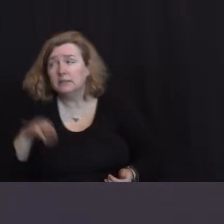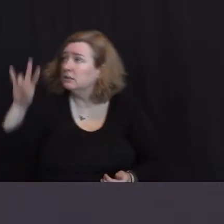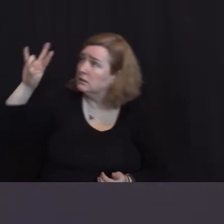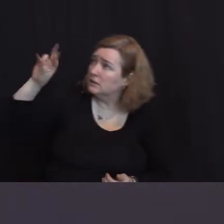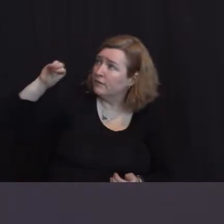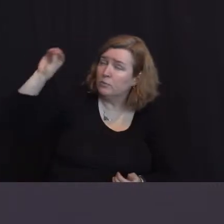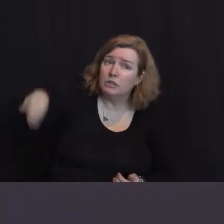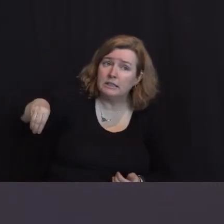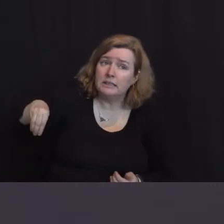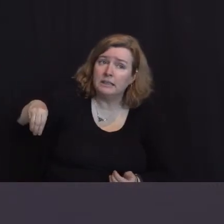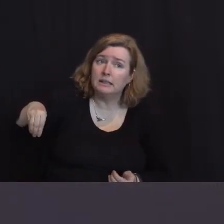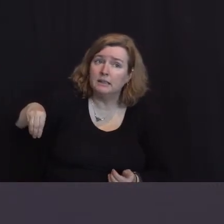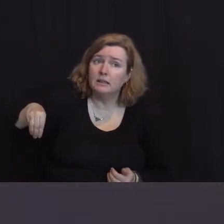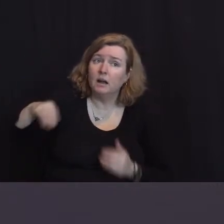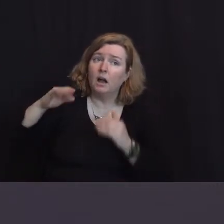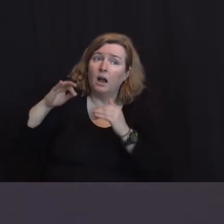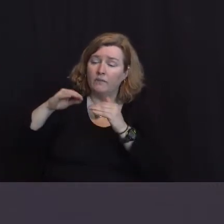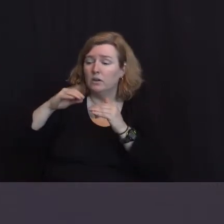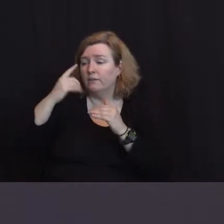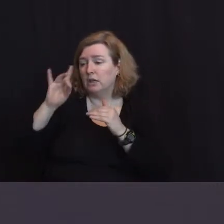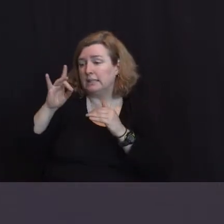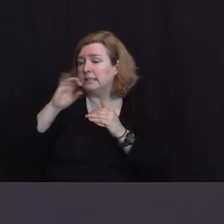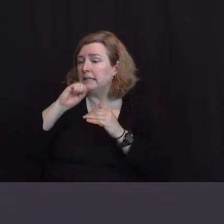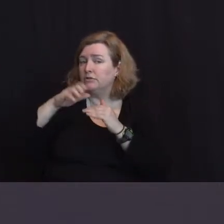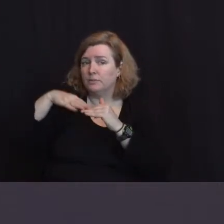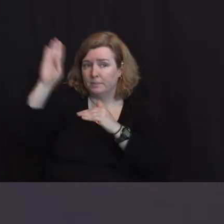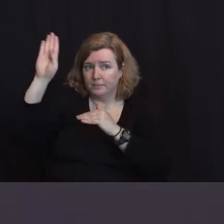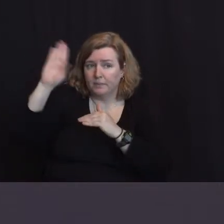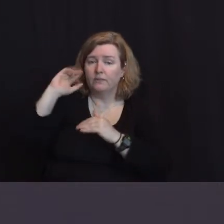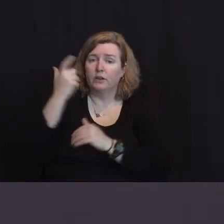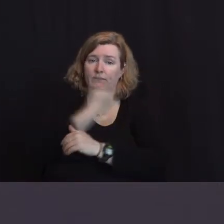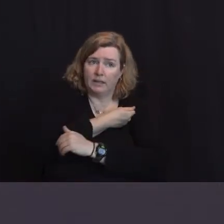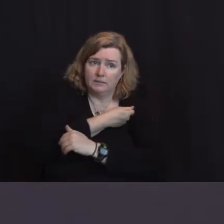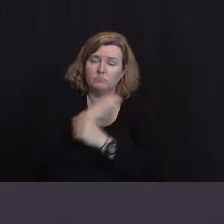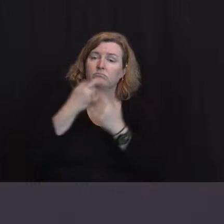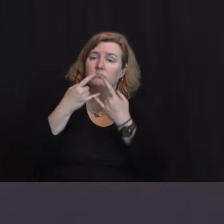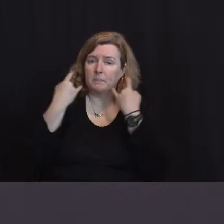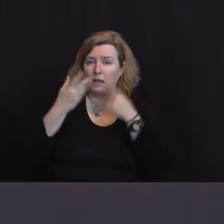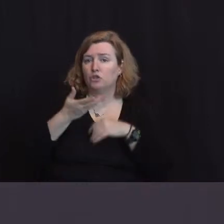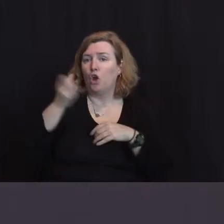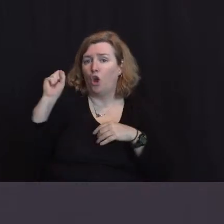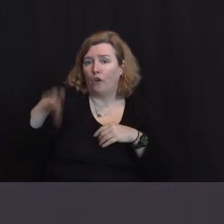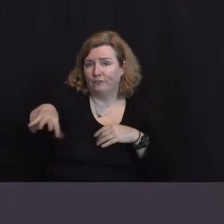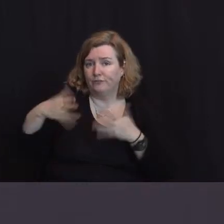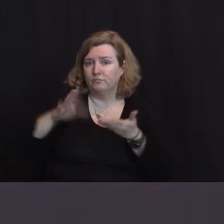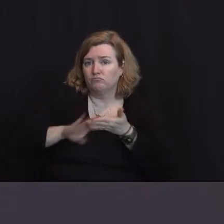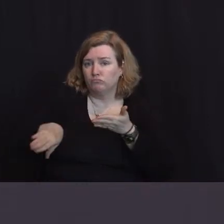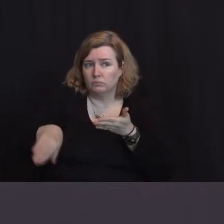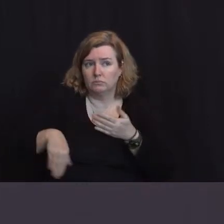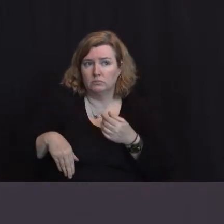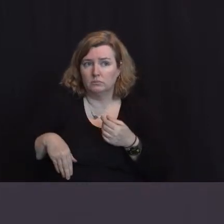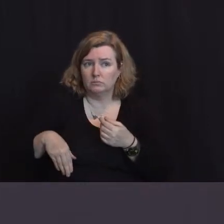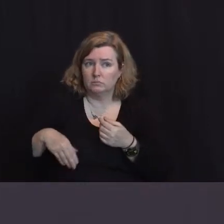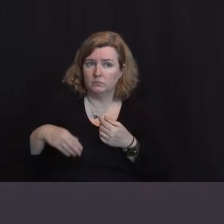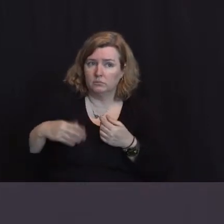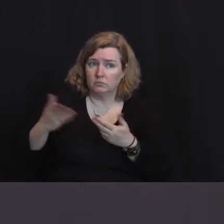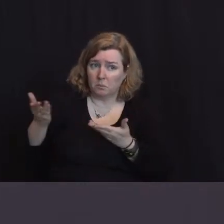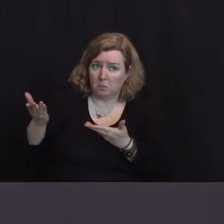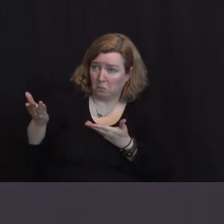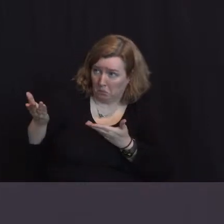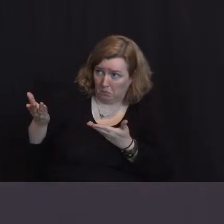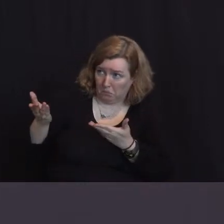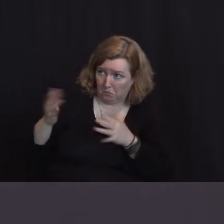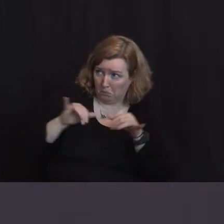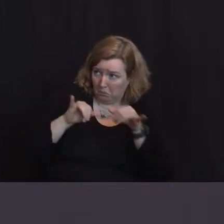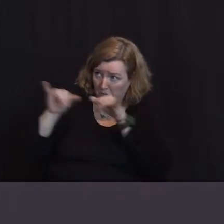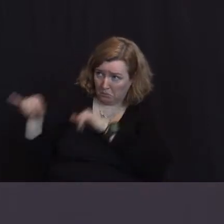they're vaccinated, Governor Wolf has said he will lift the mask mandate. Okay. Is that something you might consider? And additionally, on Pennsylvania, they've been